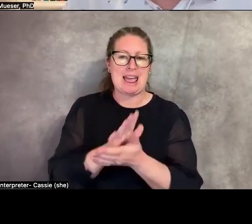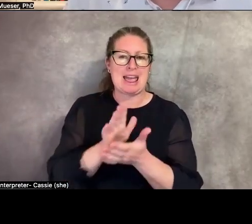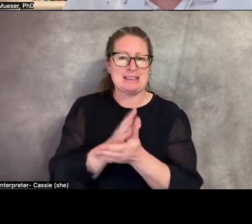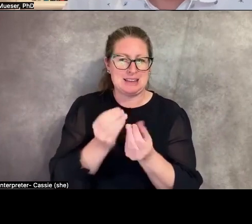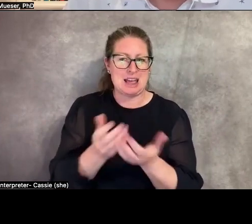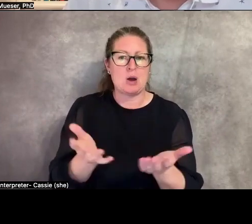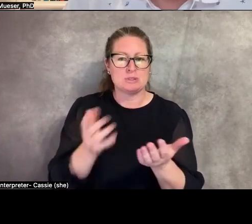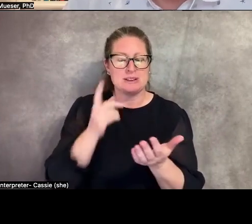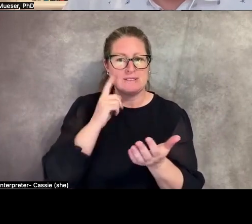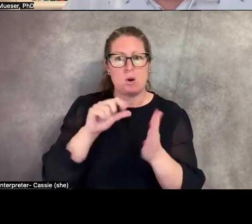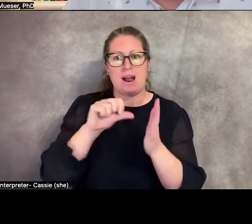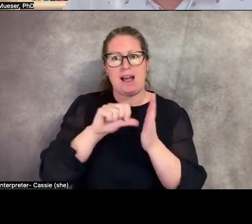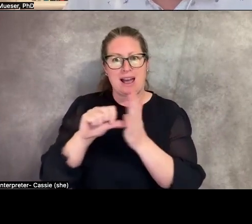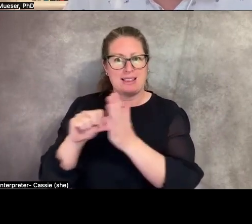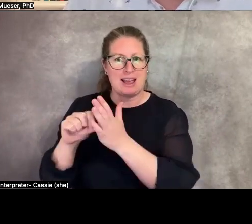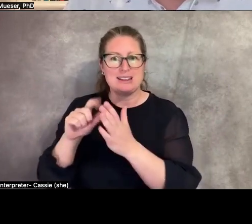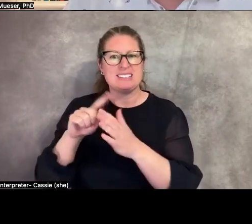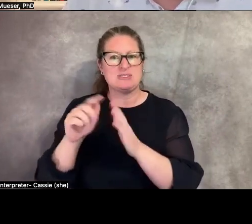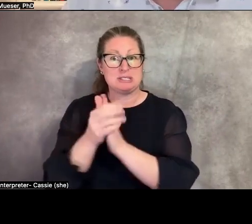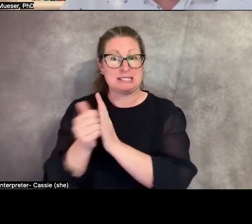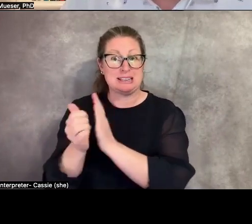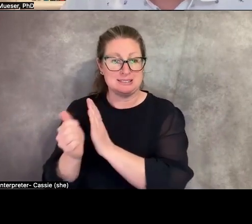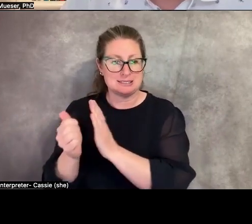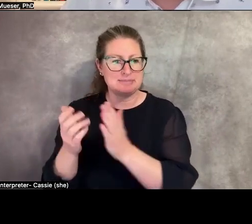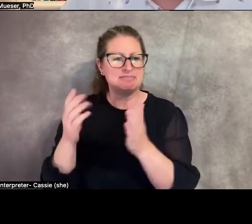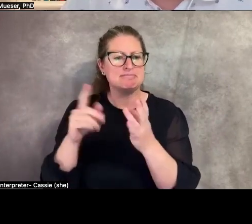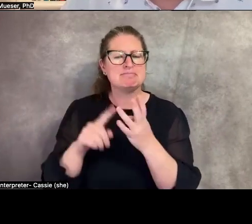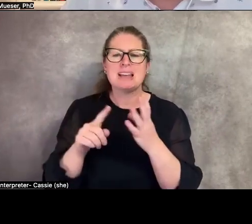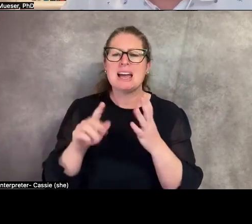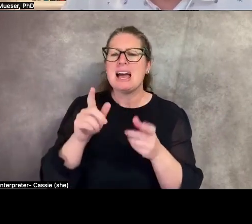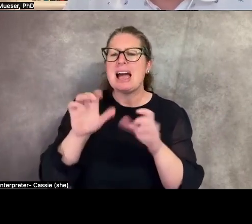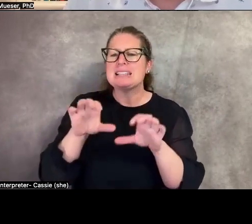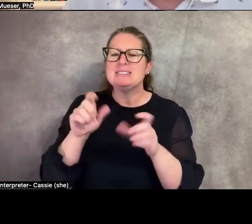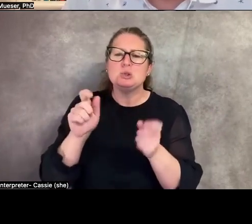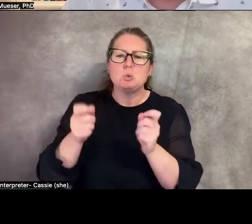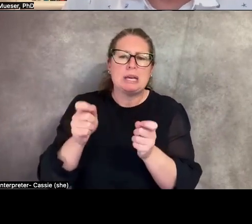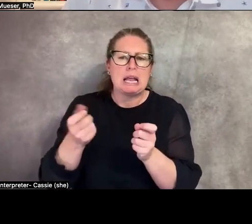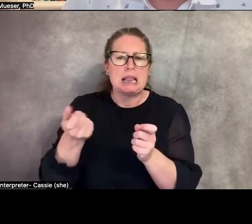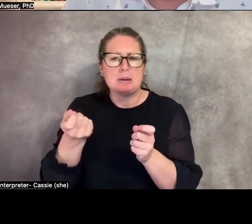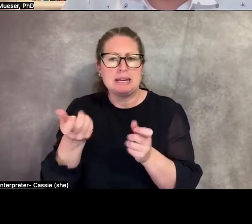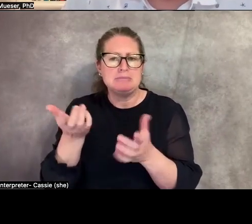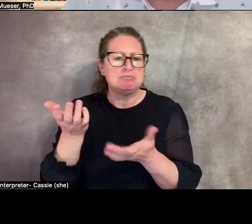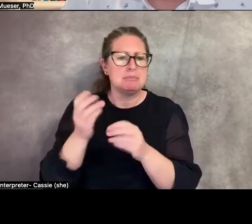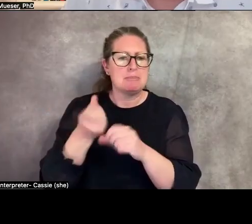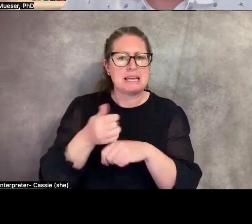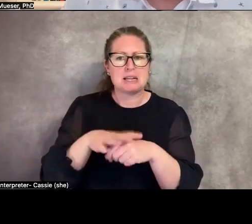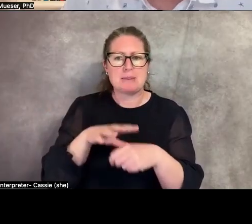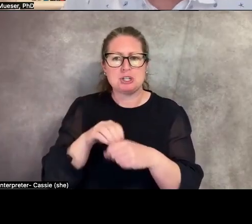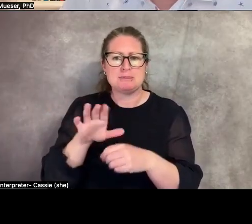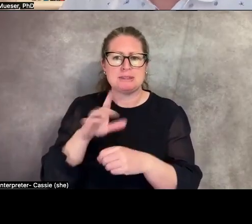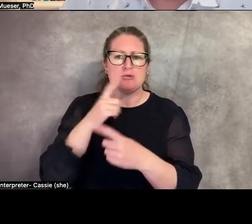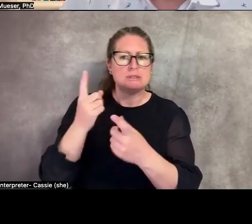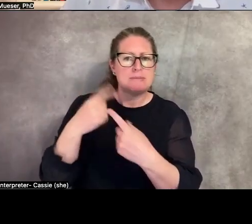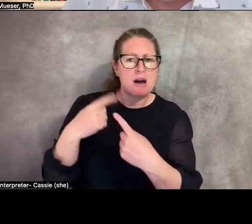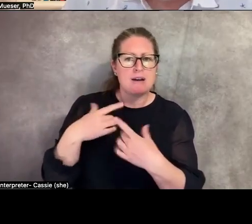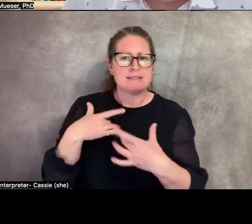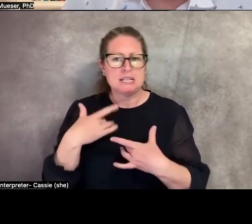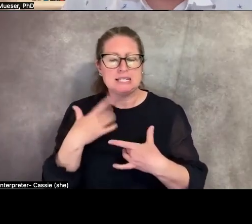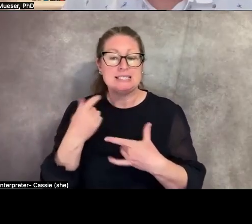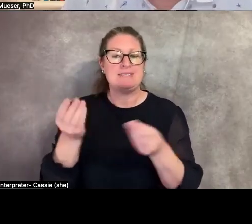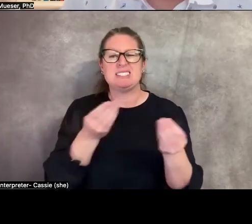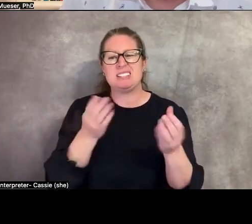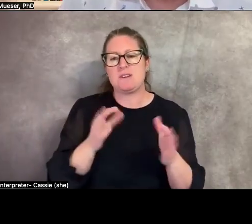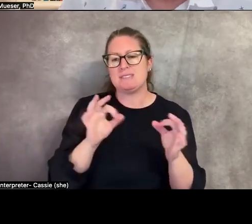skills that we learned. And we tweaked activities in a number of classes based on participant responses and facilitator